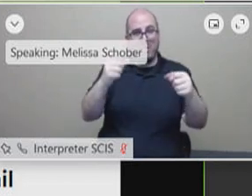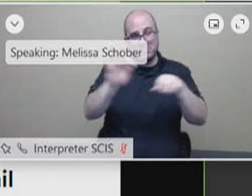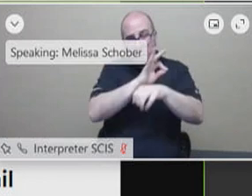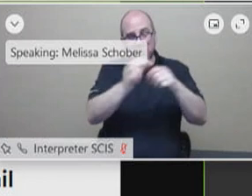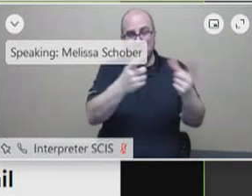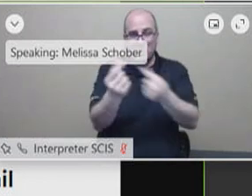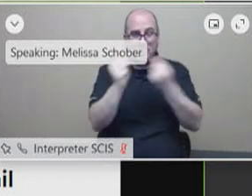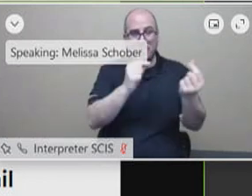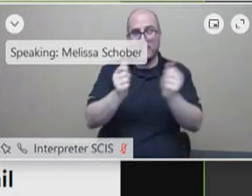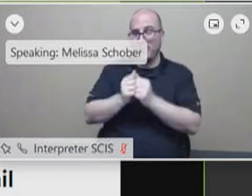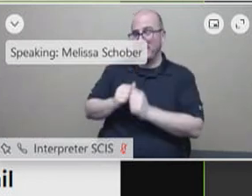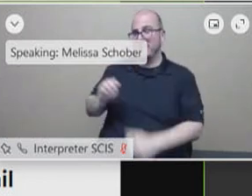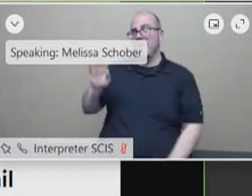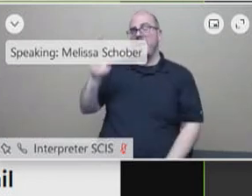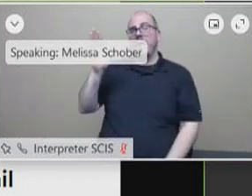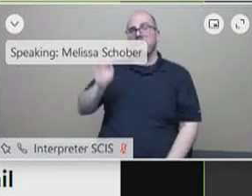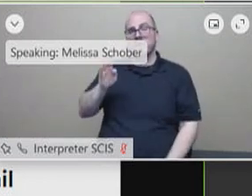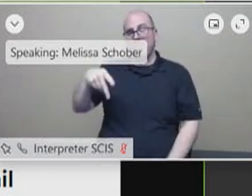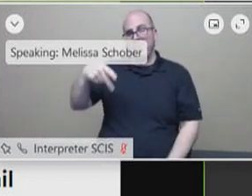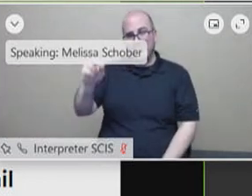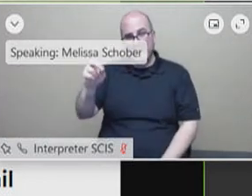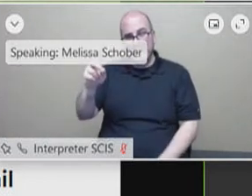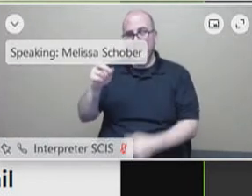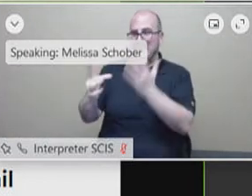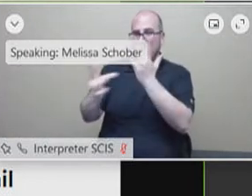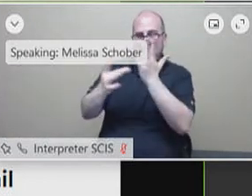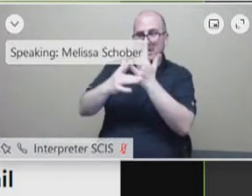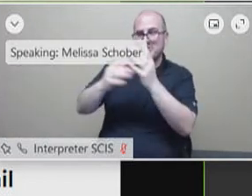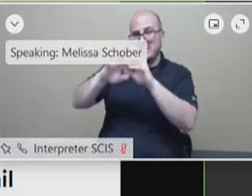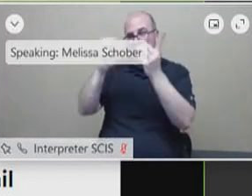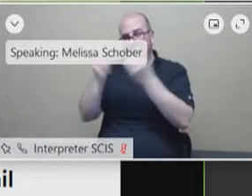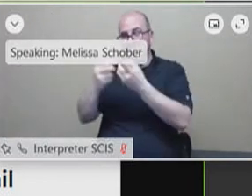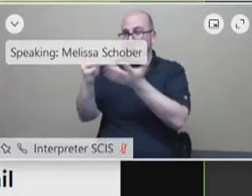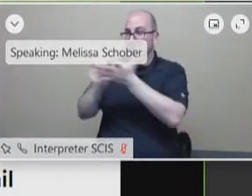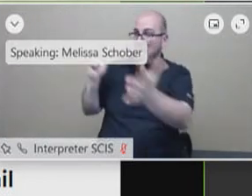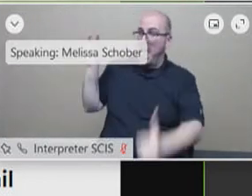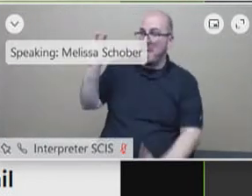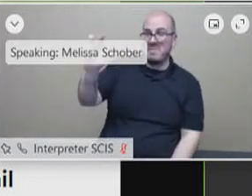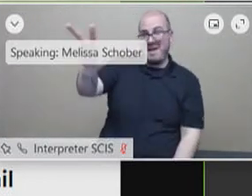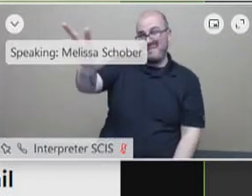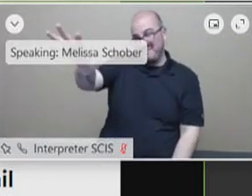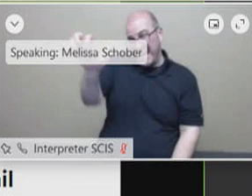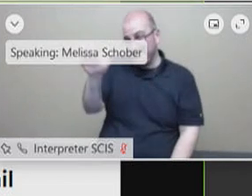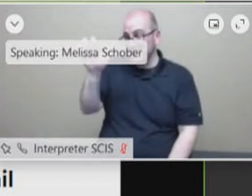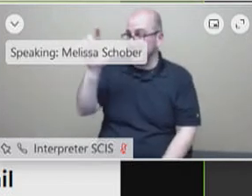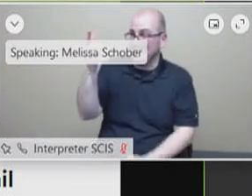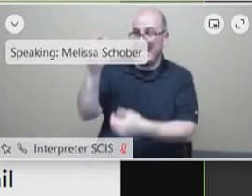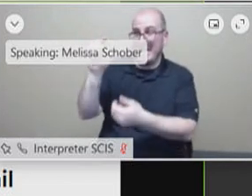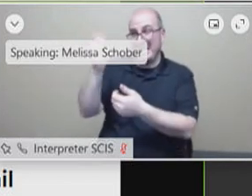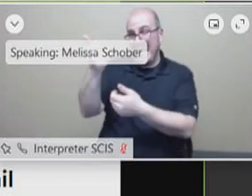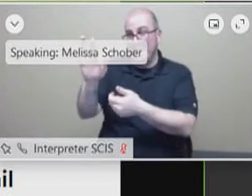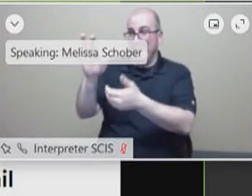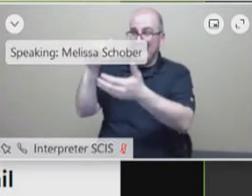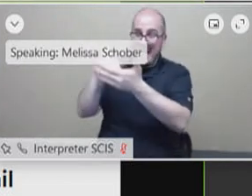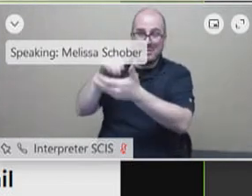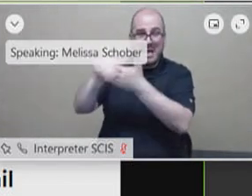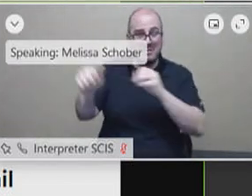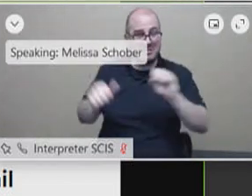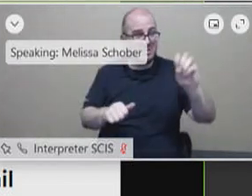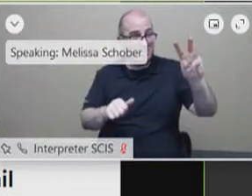BPD Admin and Information Technology Department receives $594,000 more, the SWAT unit